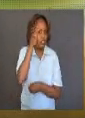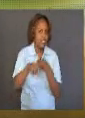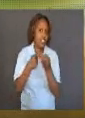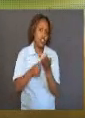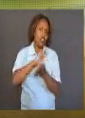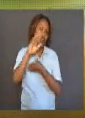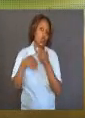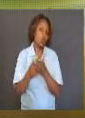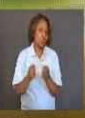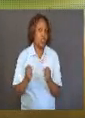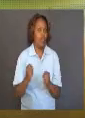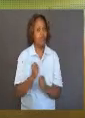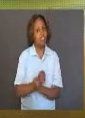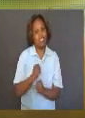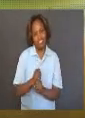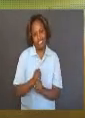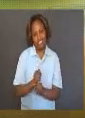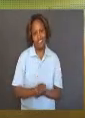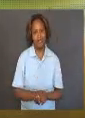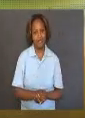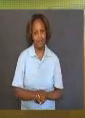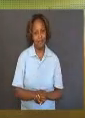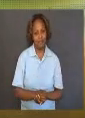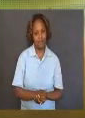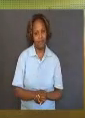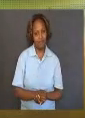all that hard work.